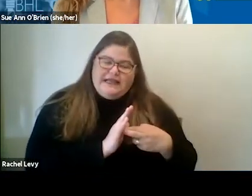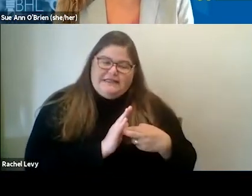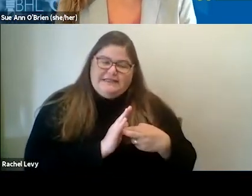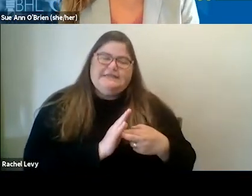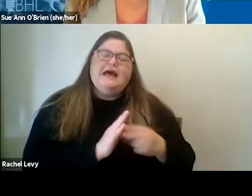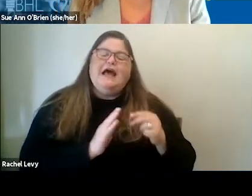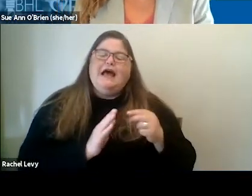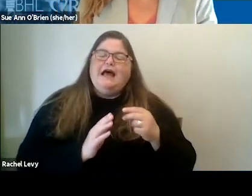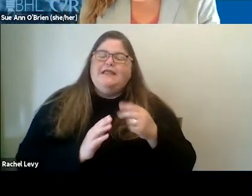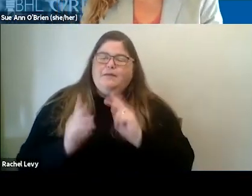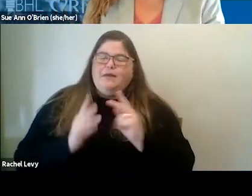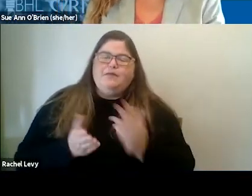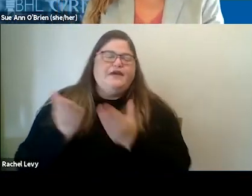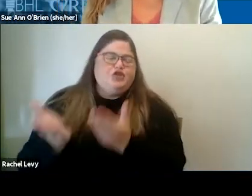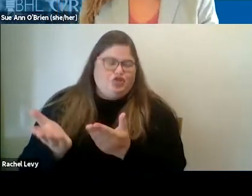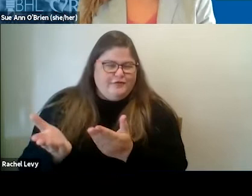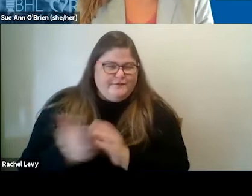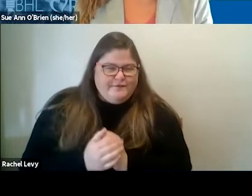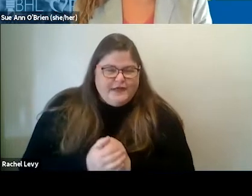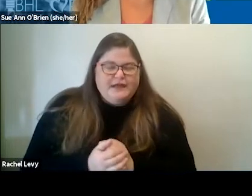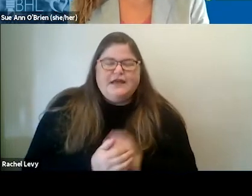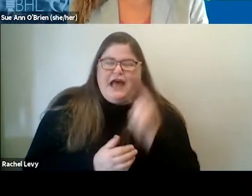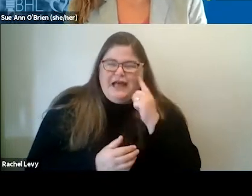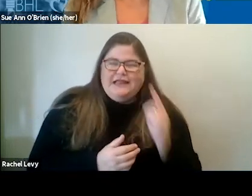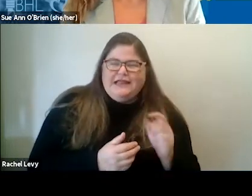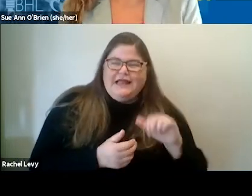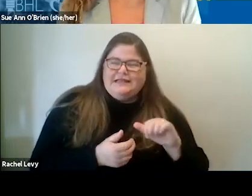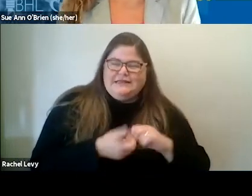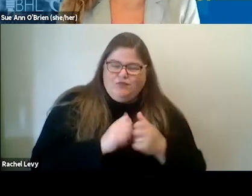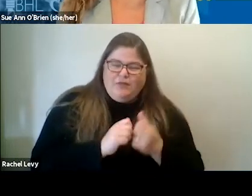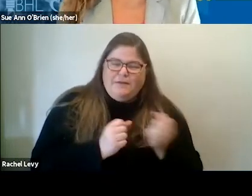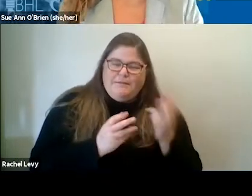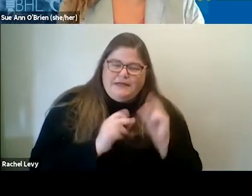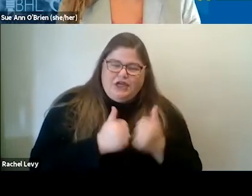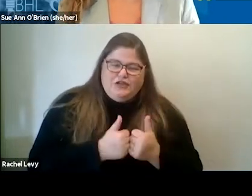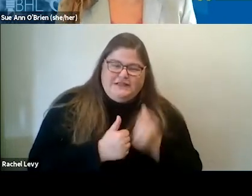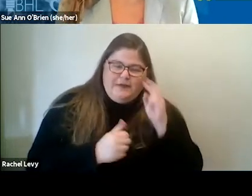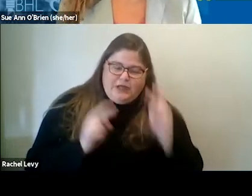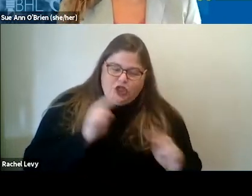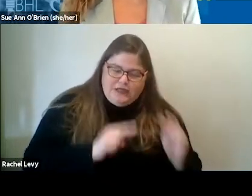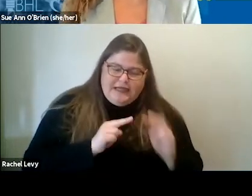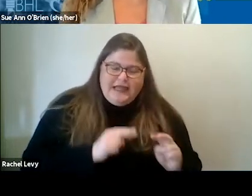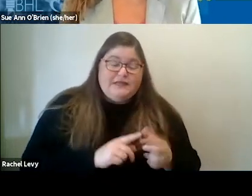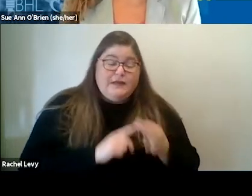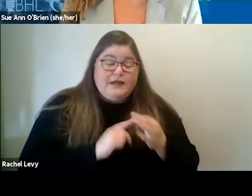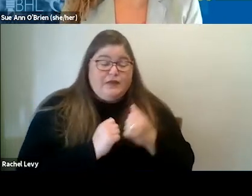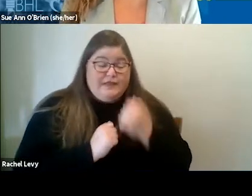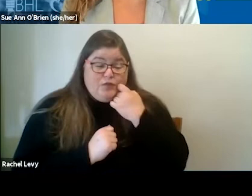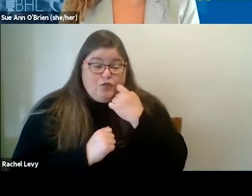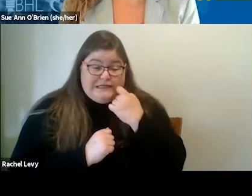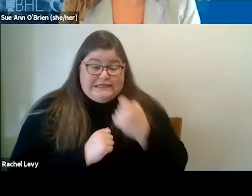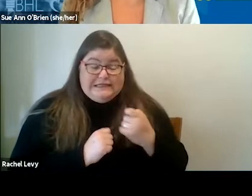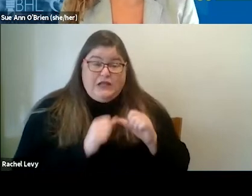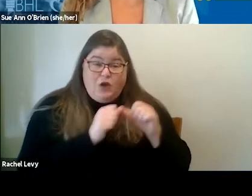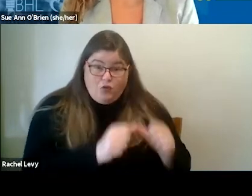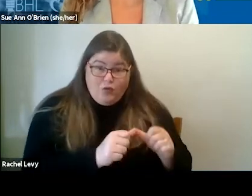served, which I think is an issue that a lot of agencies have been taking a look at, especially with the recent and ongoing civil unrest